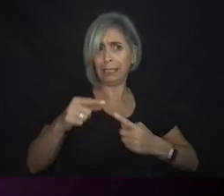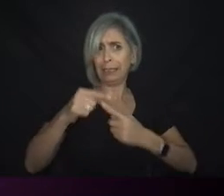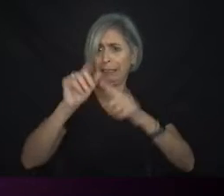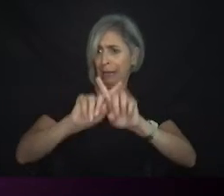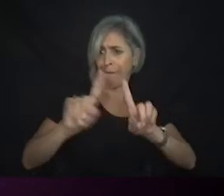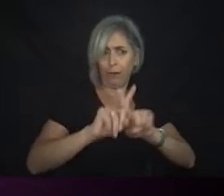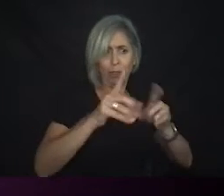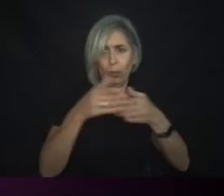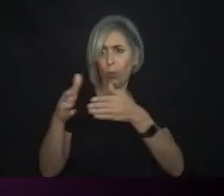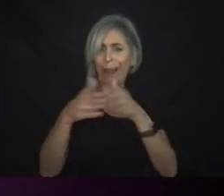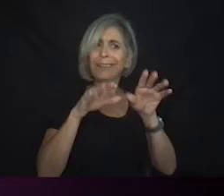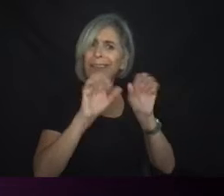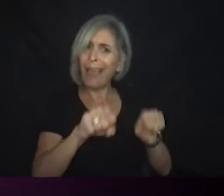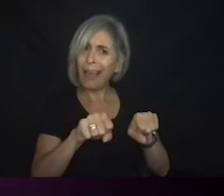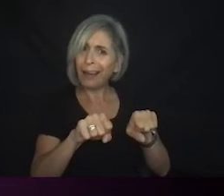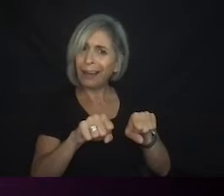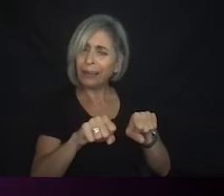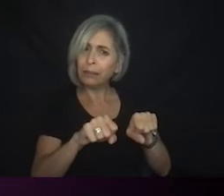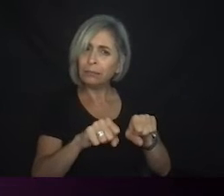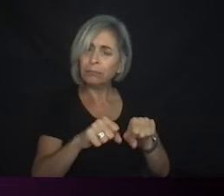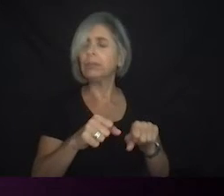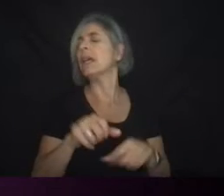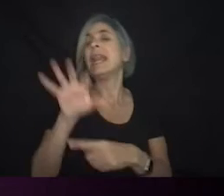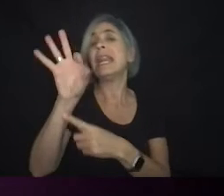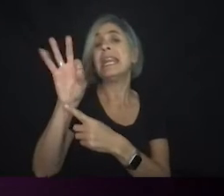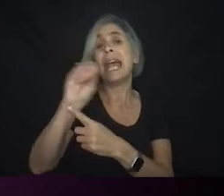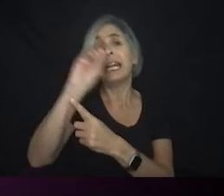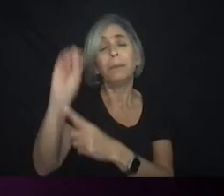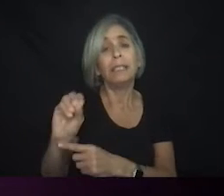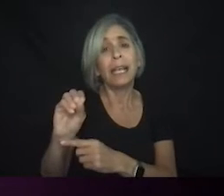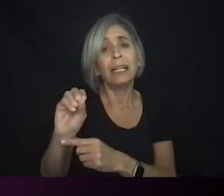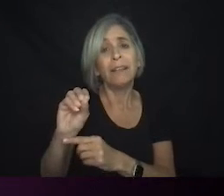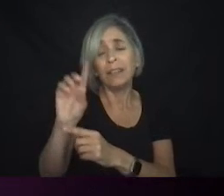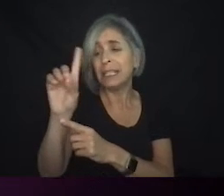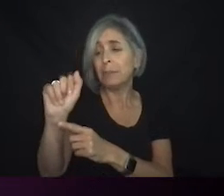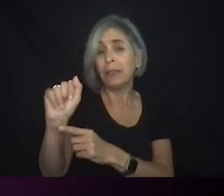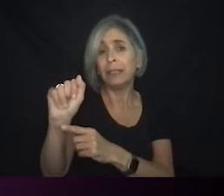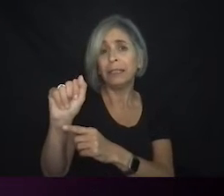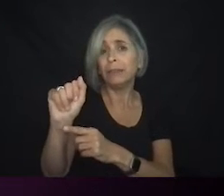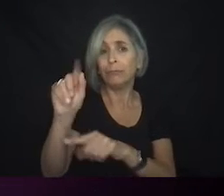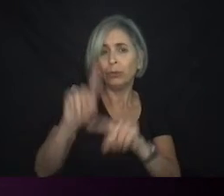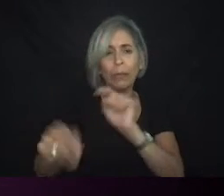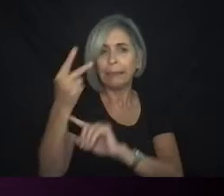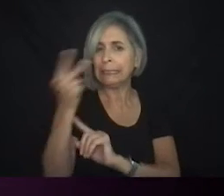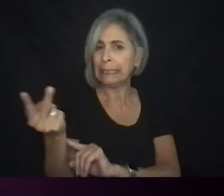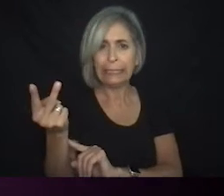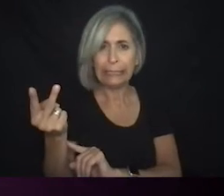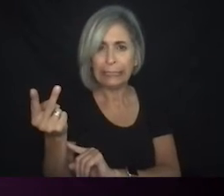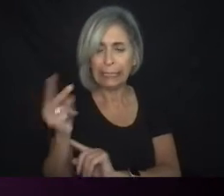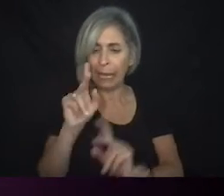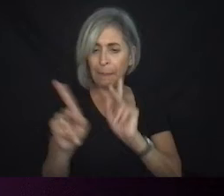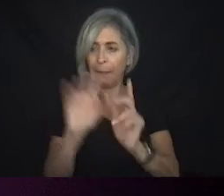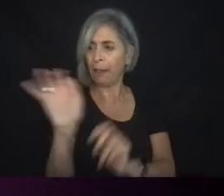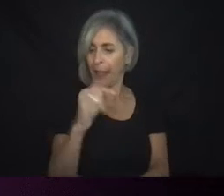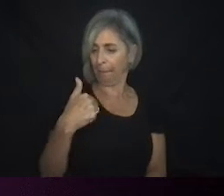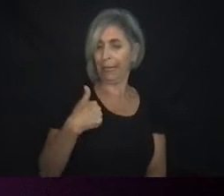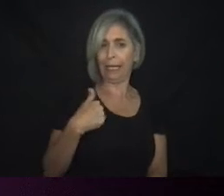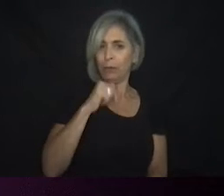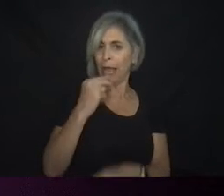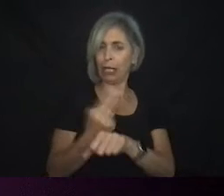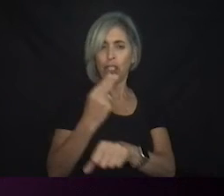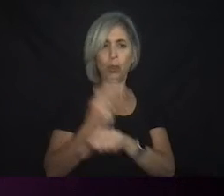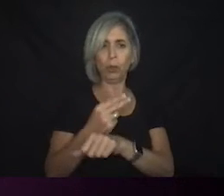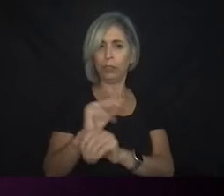ways. In fact, 90% of disabilities are invisible. These are people like me who might not use